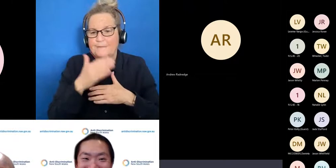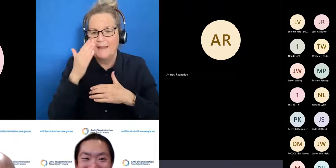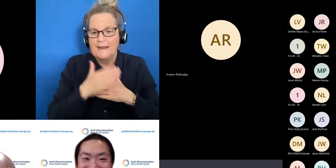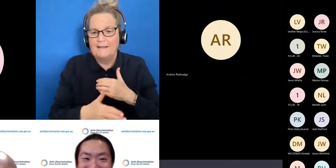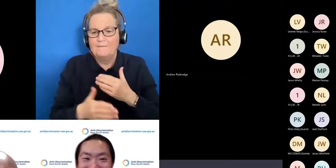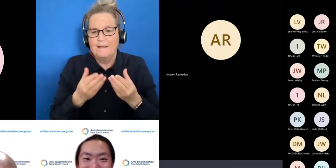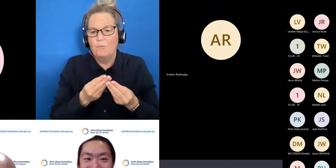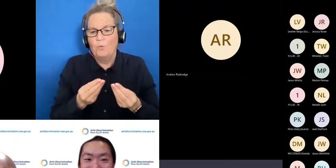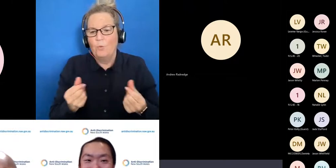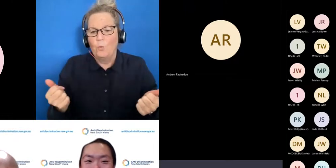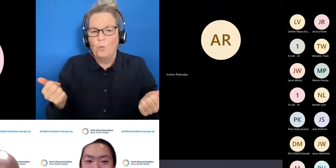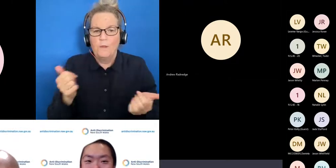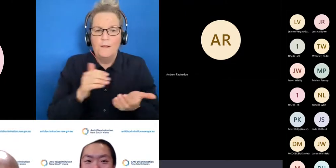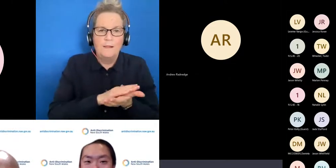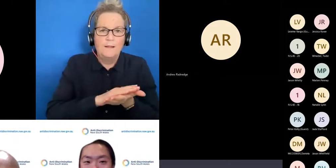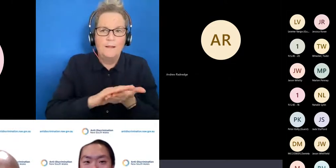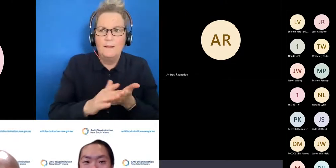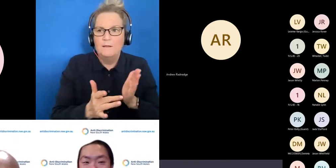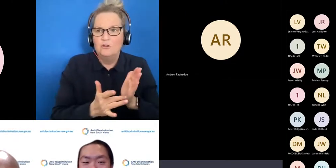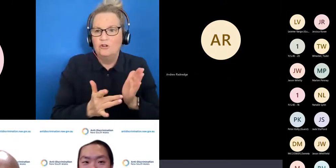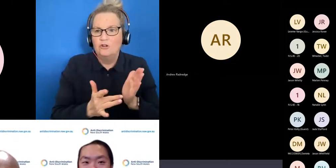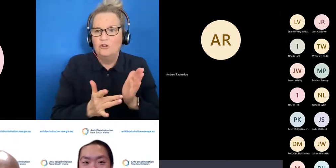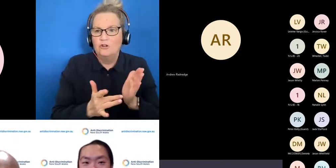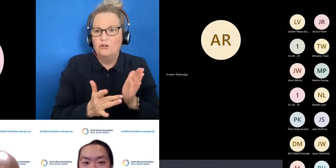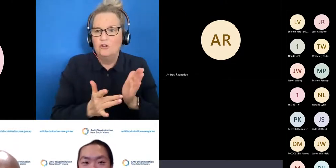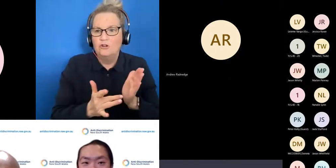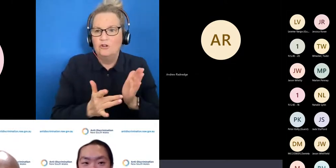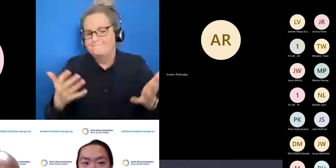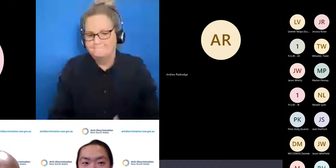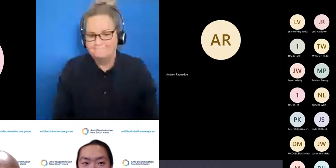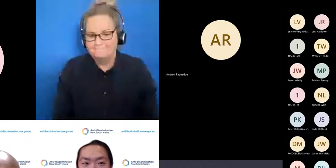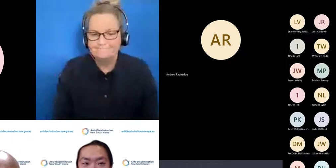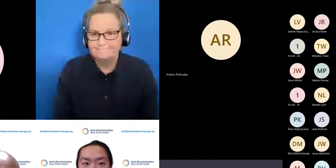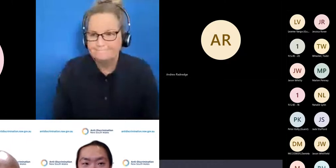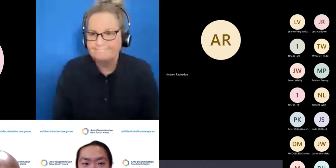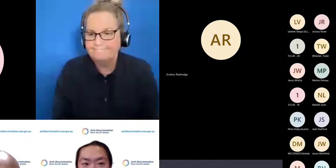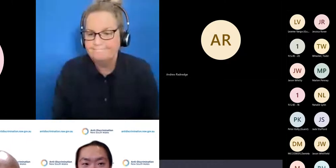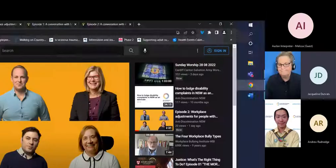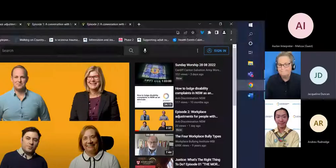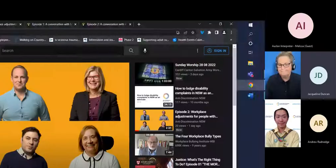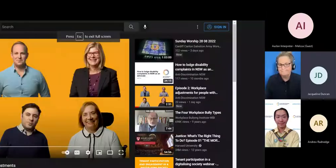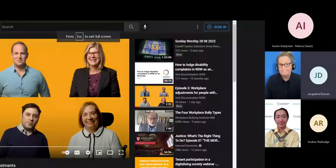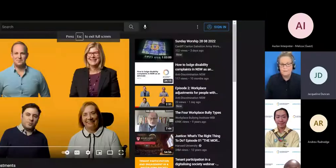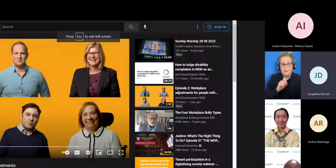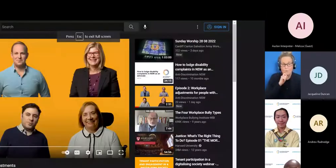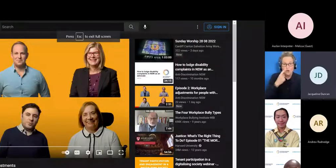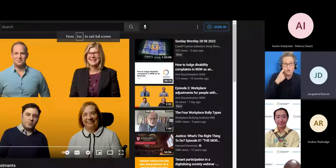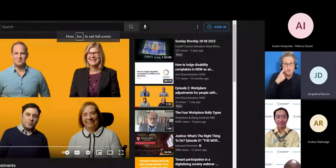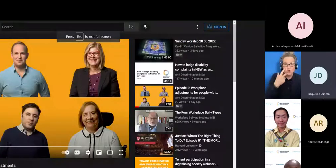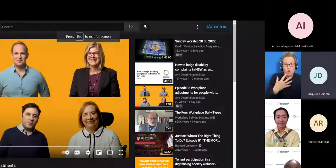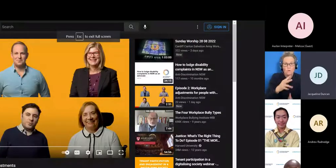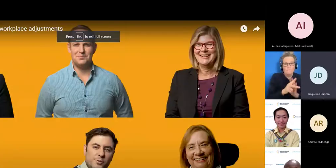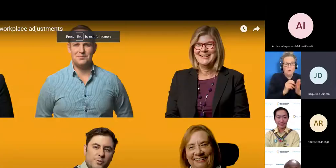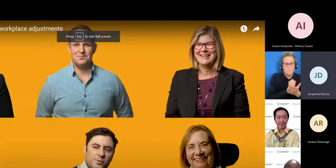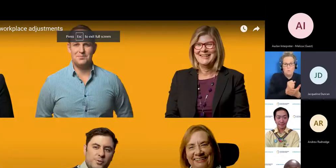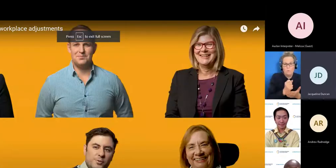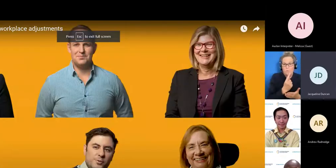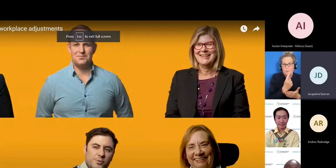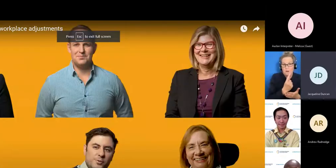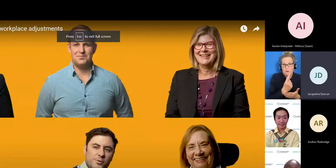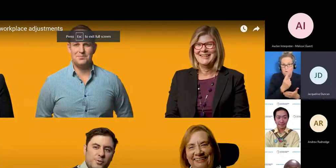with technology. So I'm going to play for you video number one, and I'm hoping everyone can